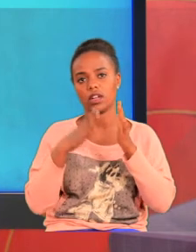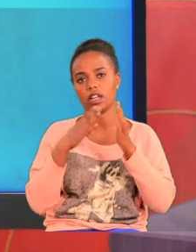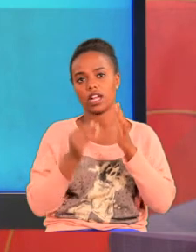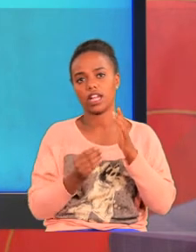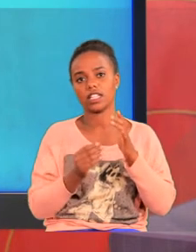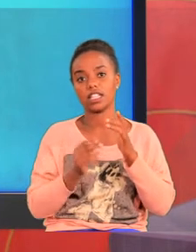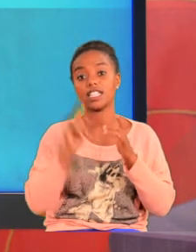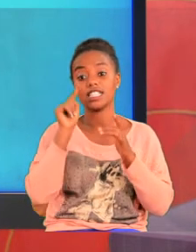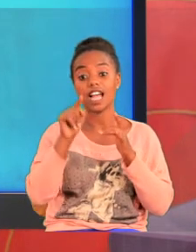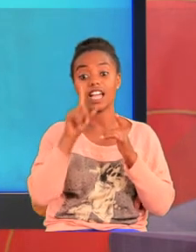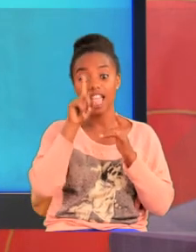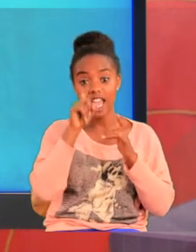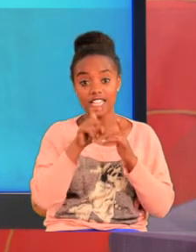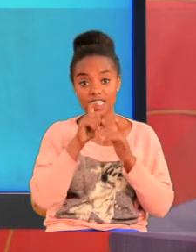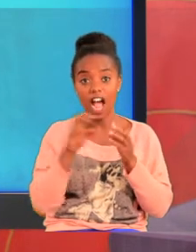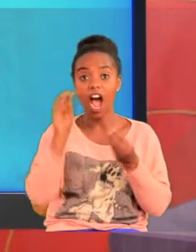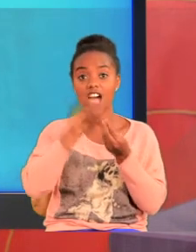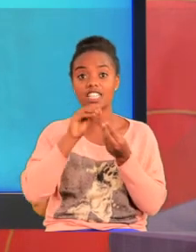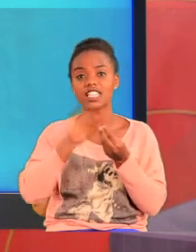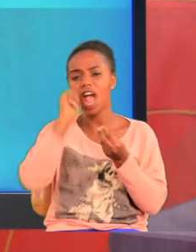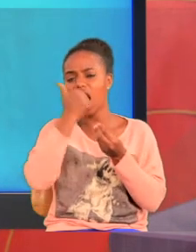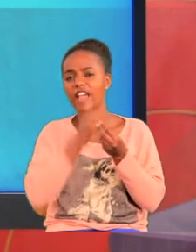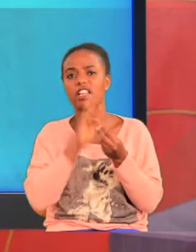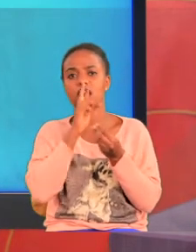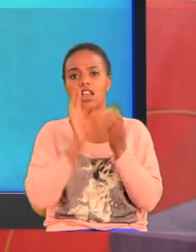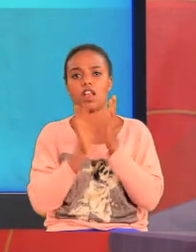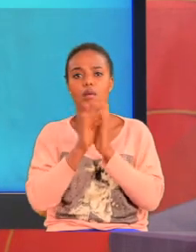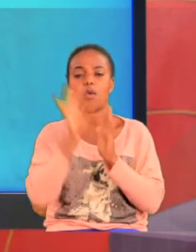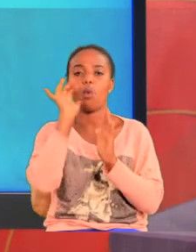that real number x added with any real number y